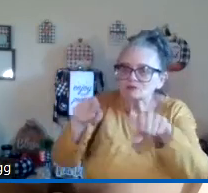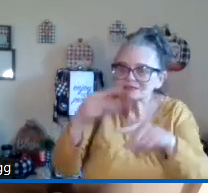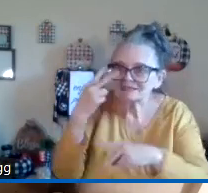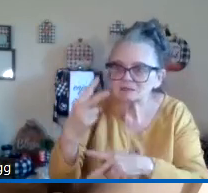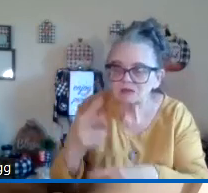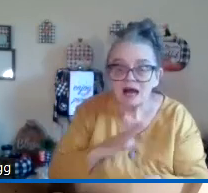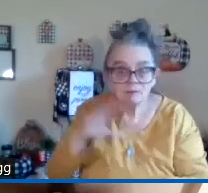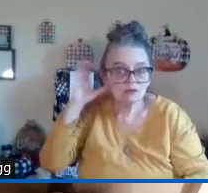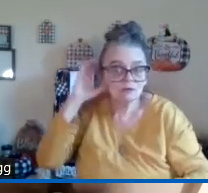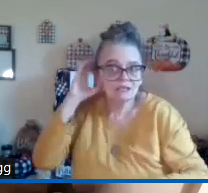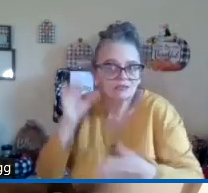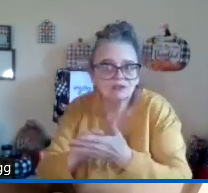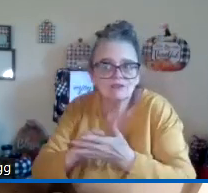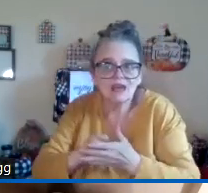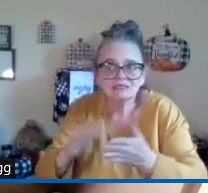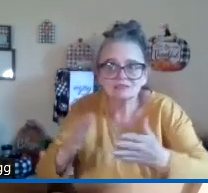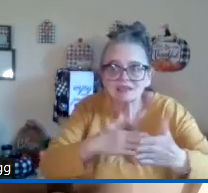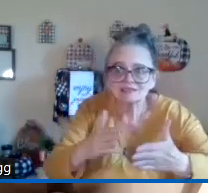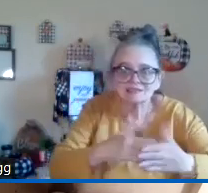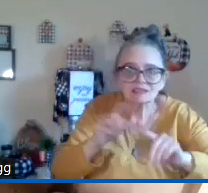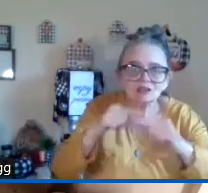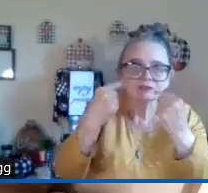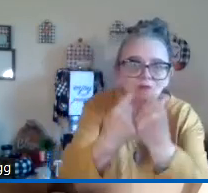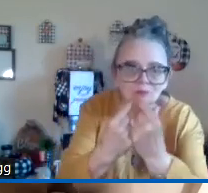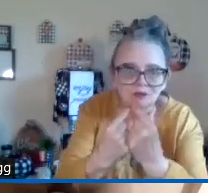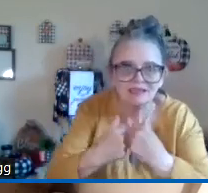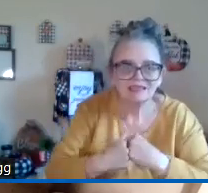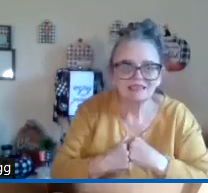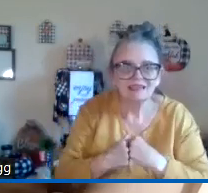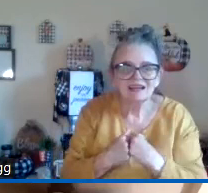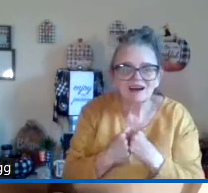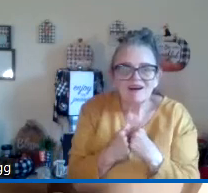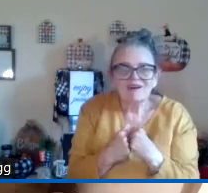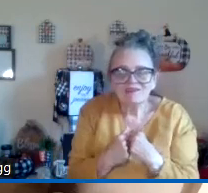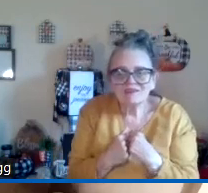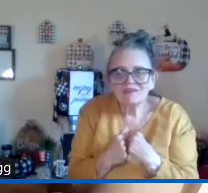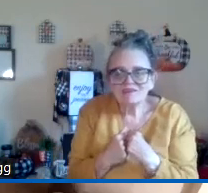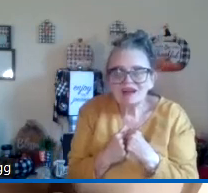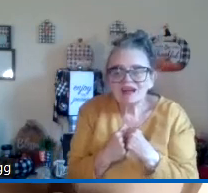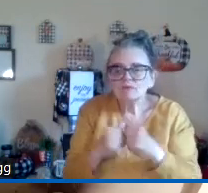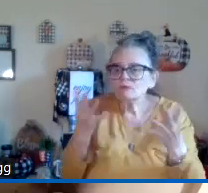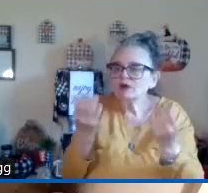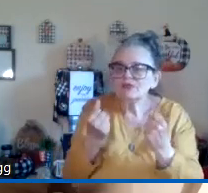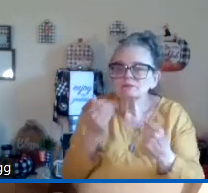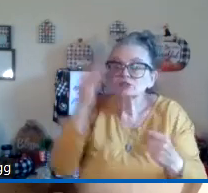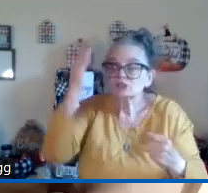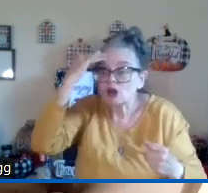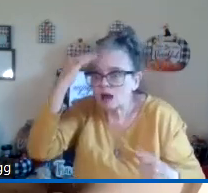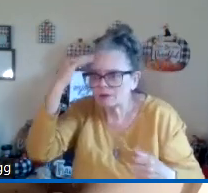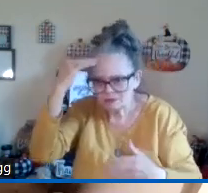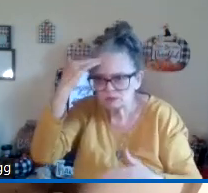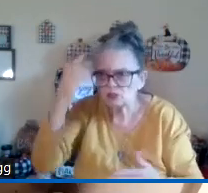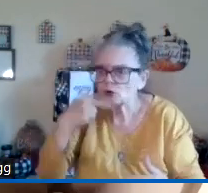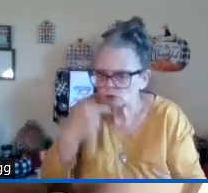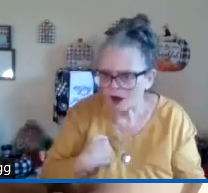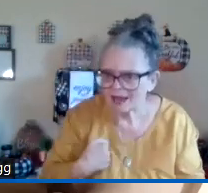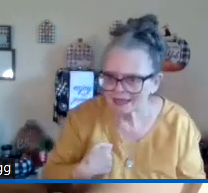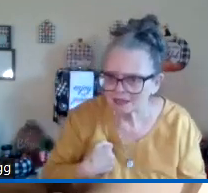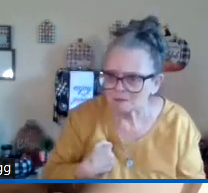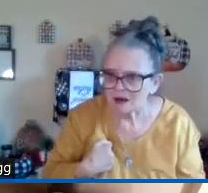the little quotations, little tidbits, it's back to the right and the wrong again, comparing the righteous